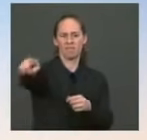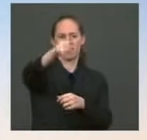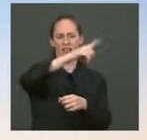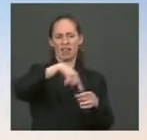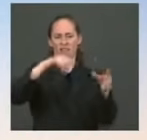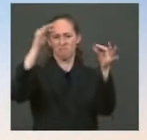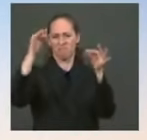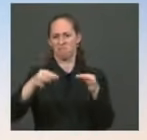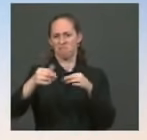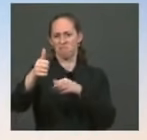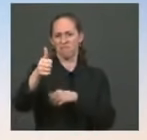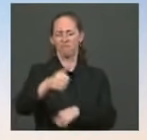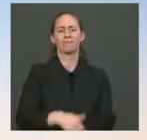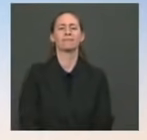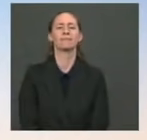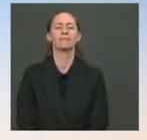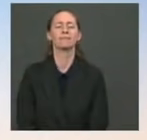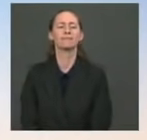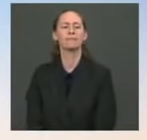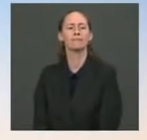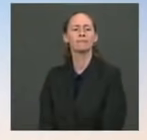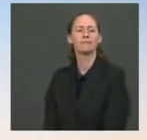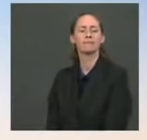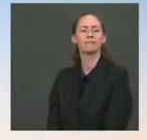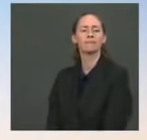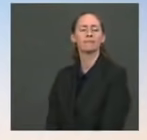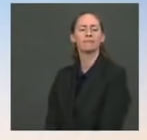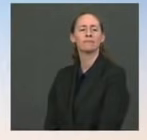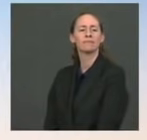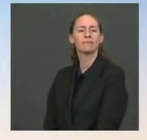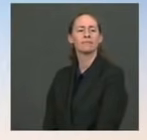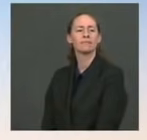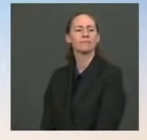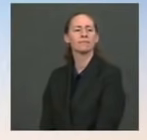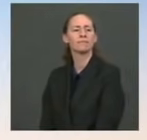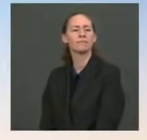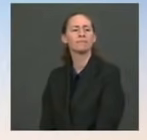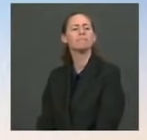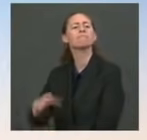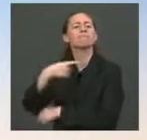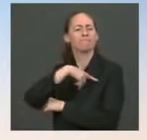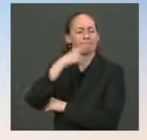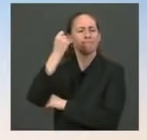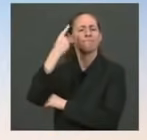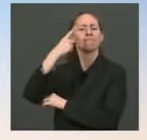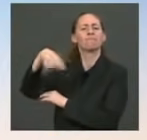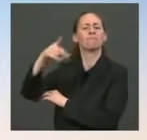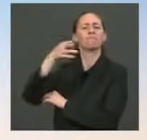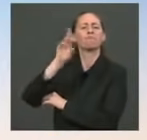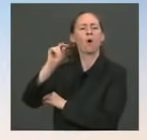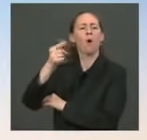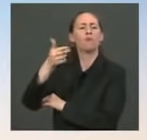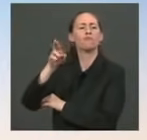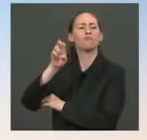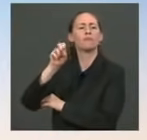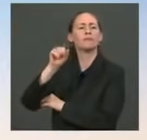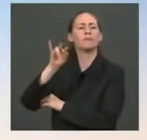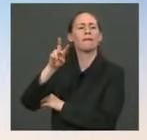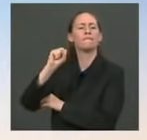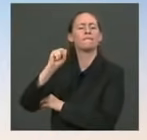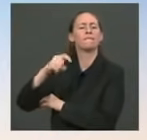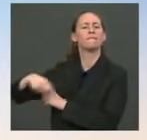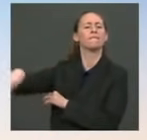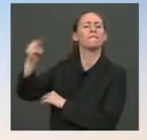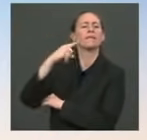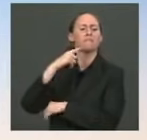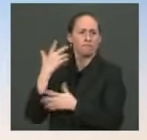beyond that. Understanding that, but recognizing, as we've heard from some progressives, that they may have as many as 90-plus votes who would oppose this right now if there isn't